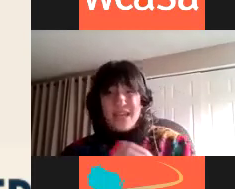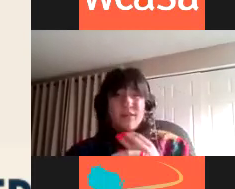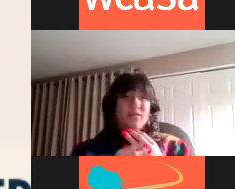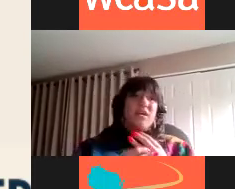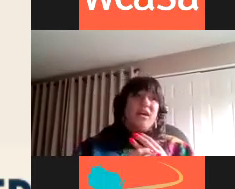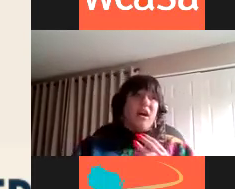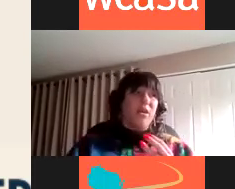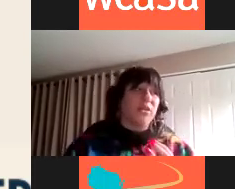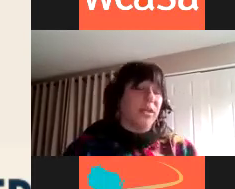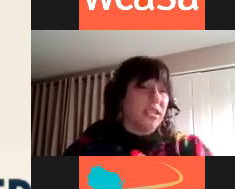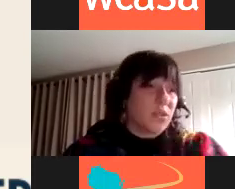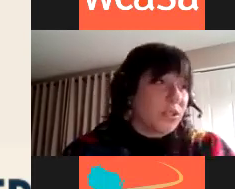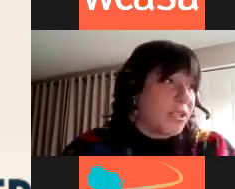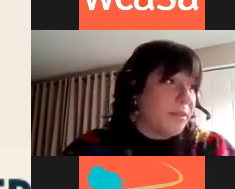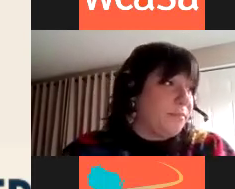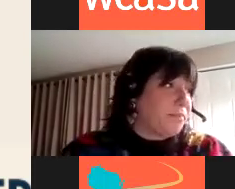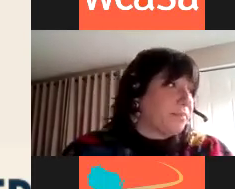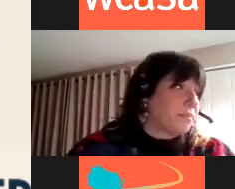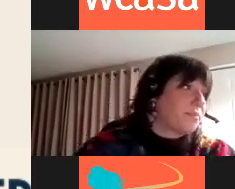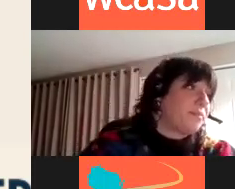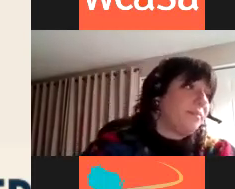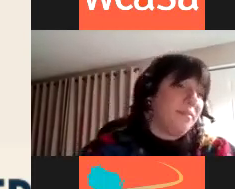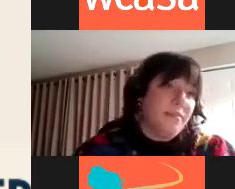kinds of scams, including sextortion.